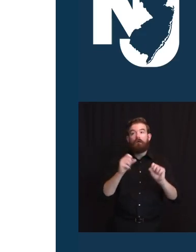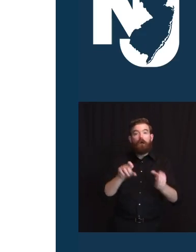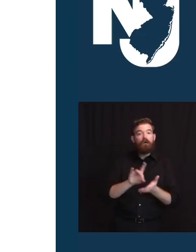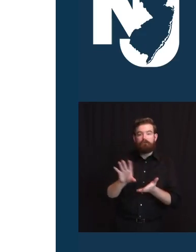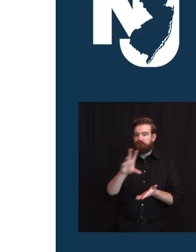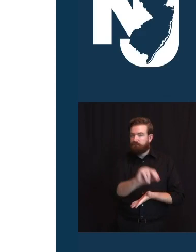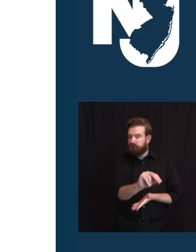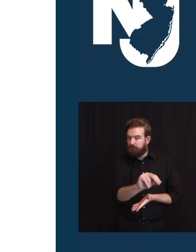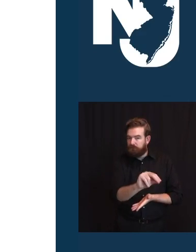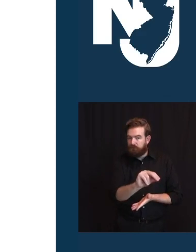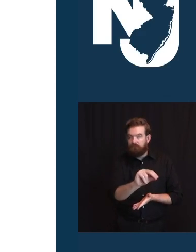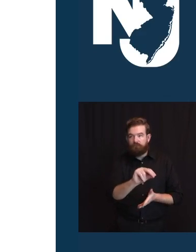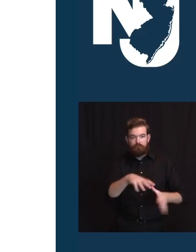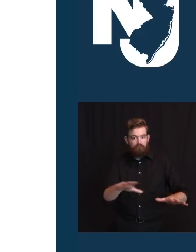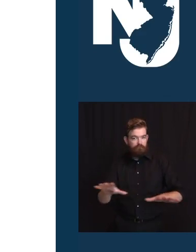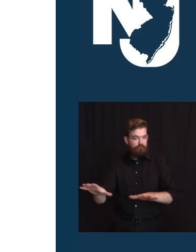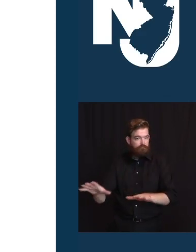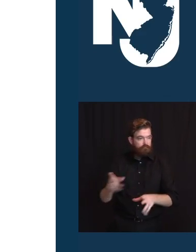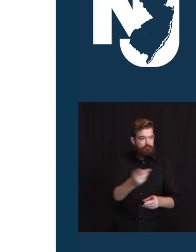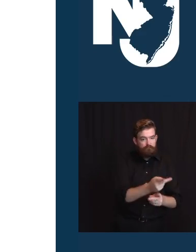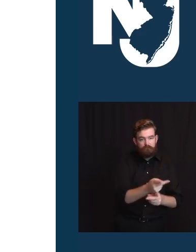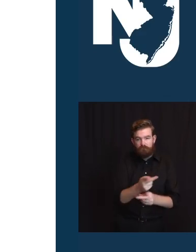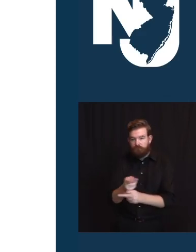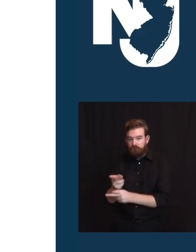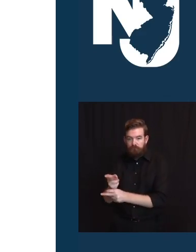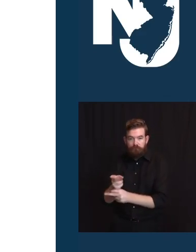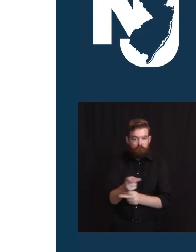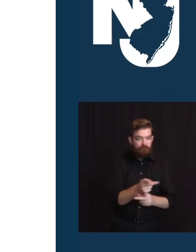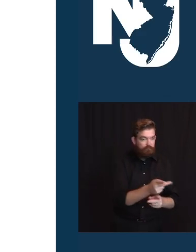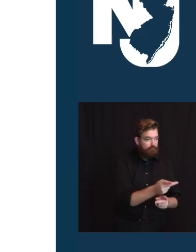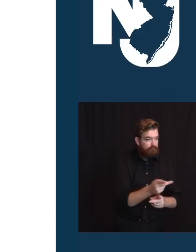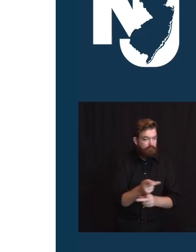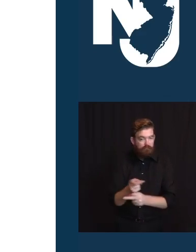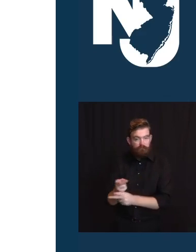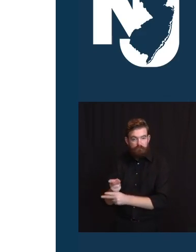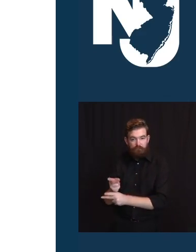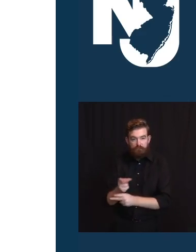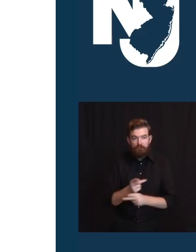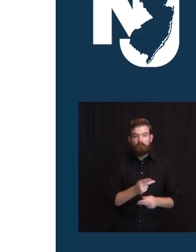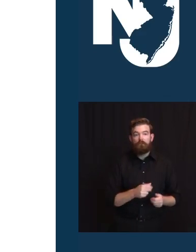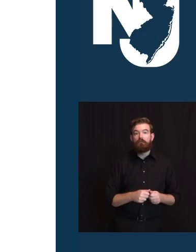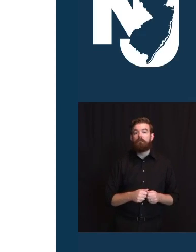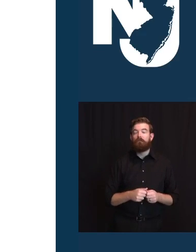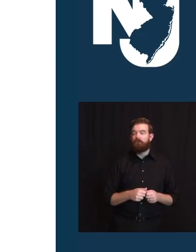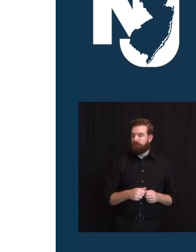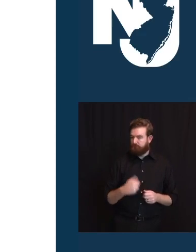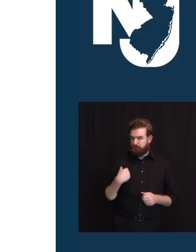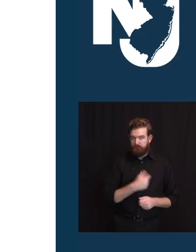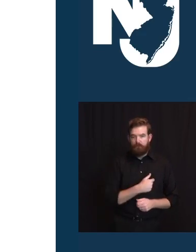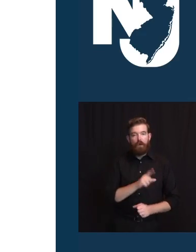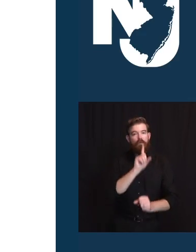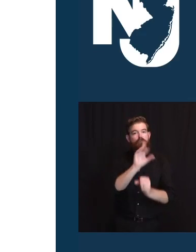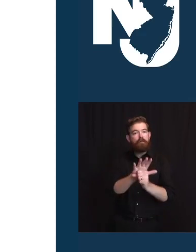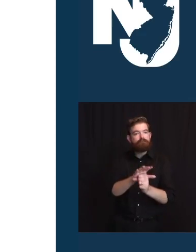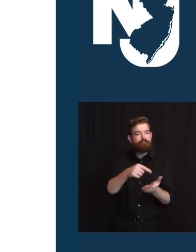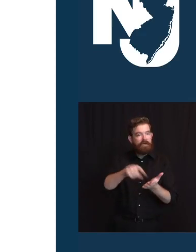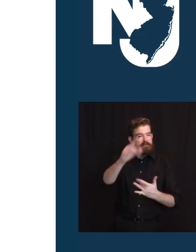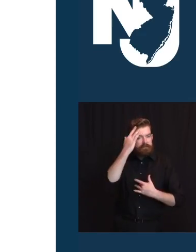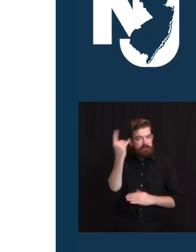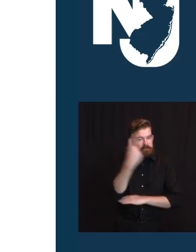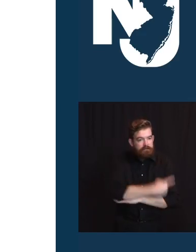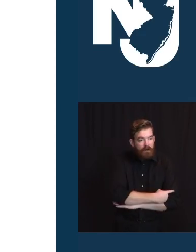thing to do, including things like guaranteed paid sick days for all and expanded paid family leave. We've